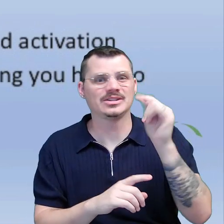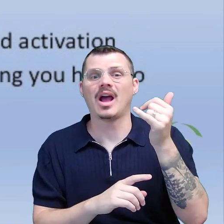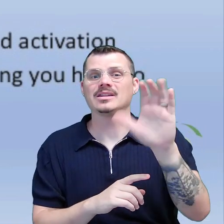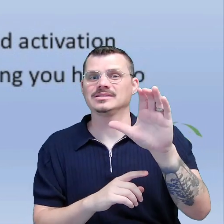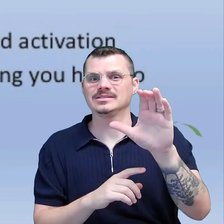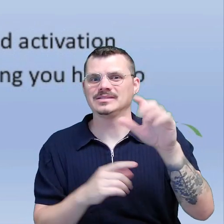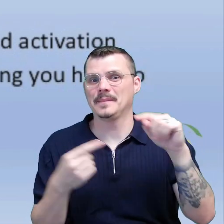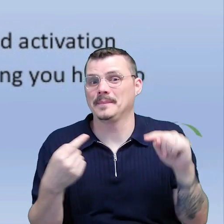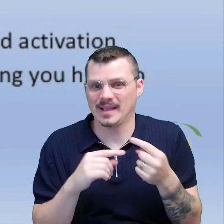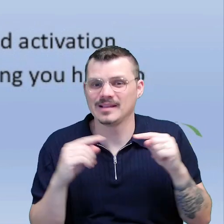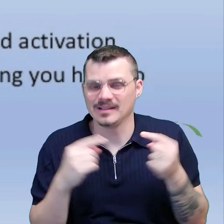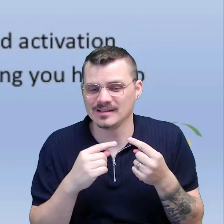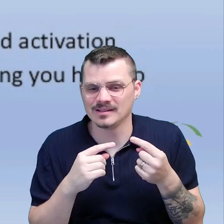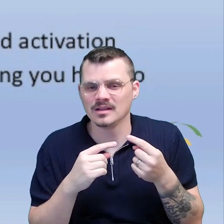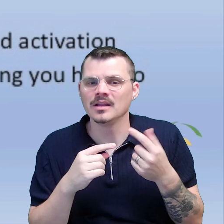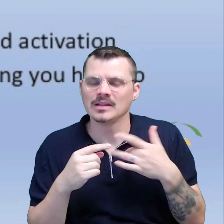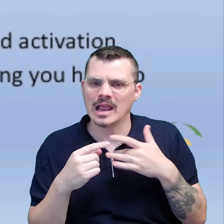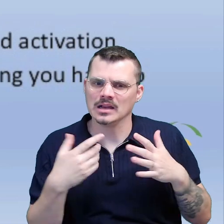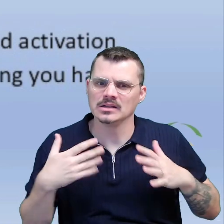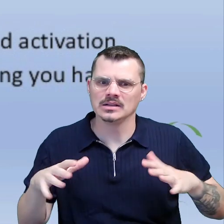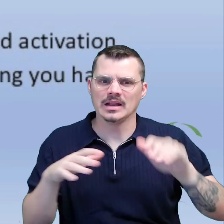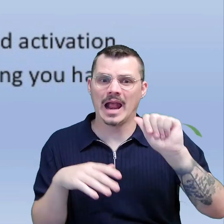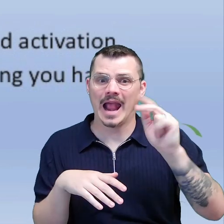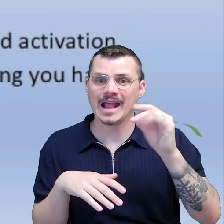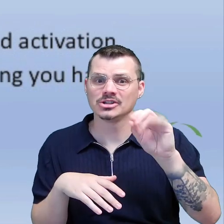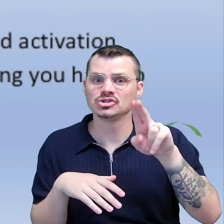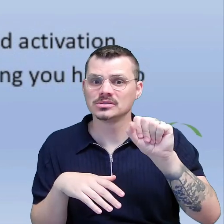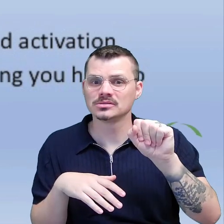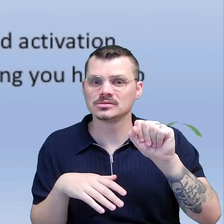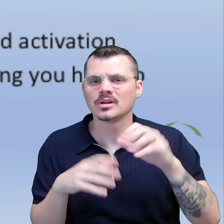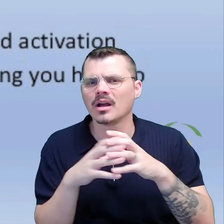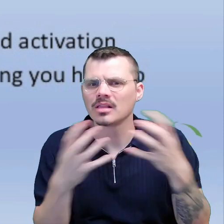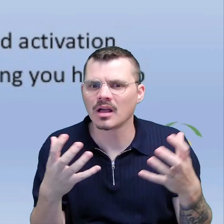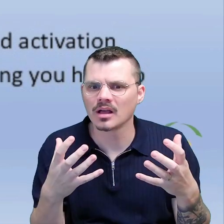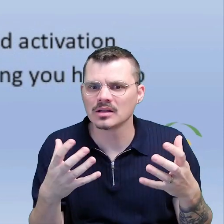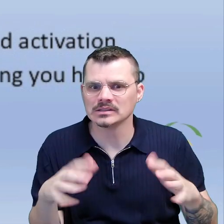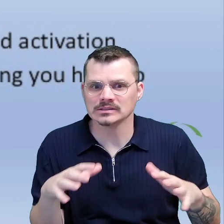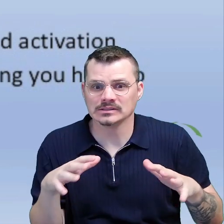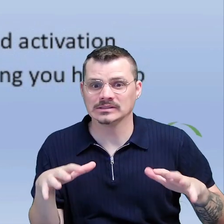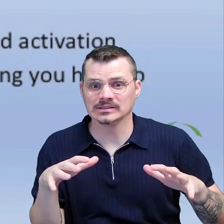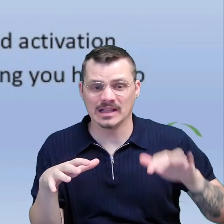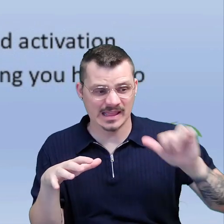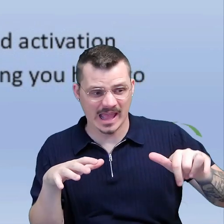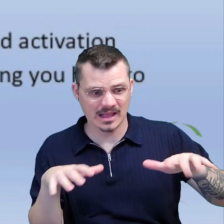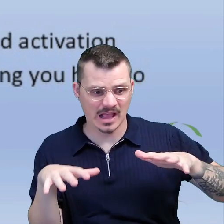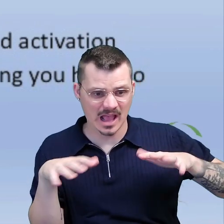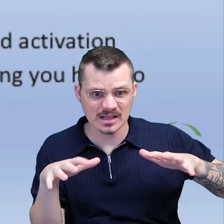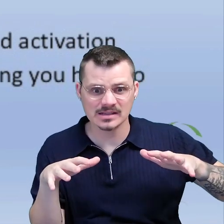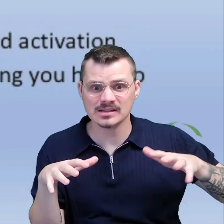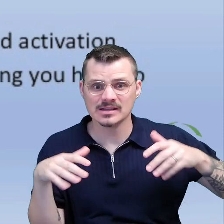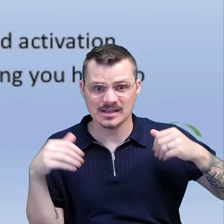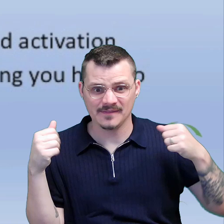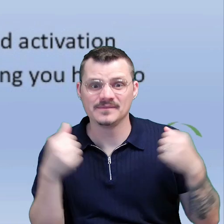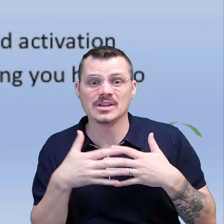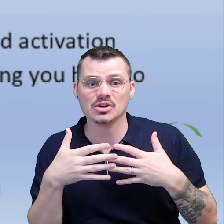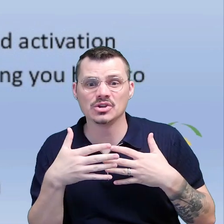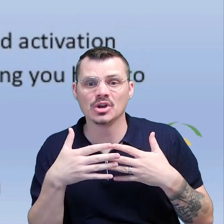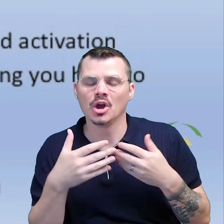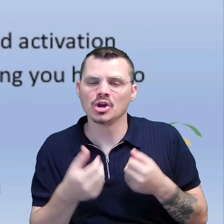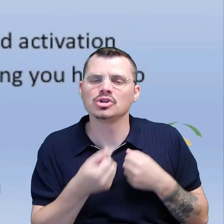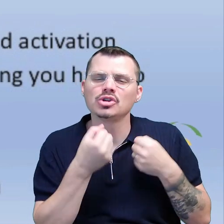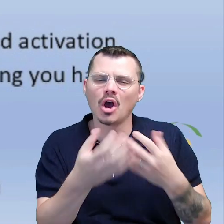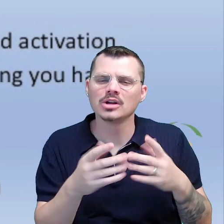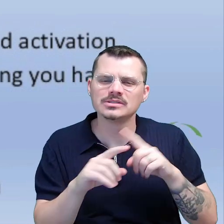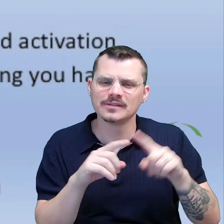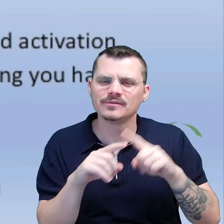lot of the time, are anxious a lot of the time. And that kind of anxiety, that fear, causes